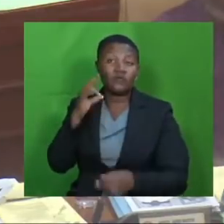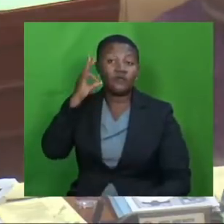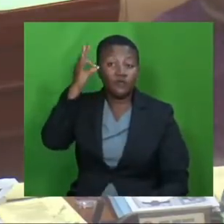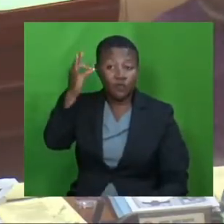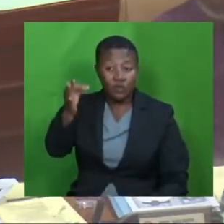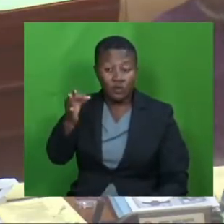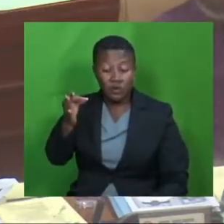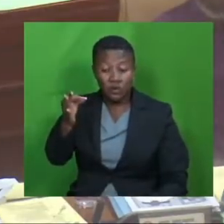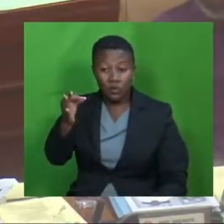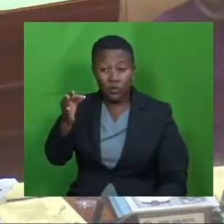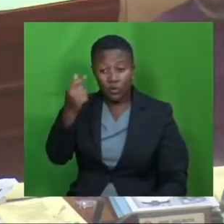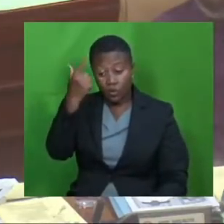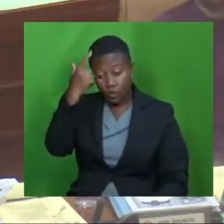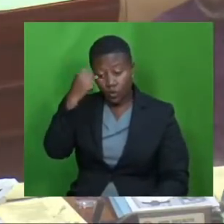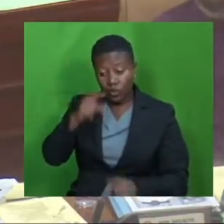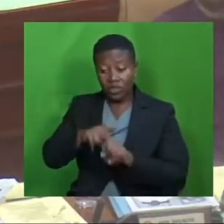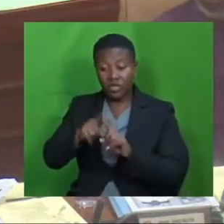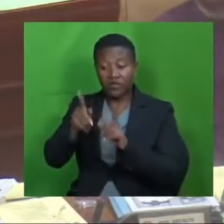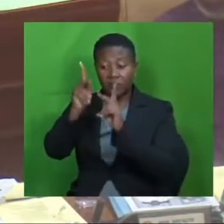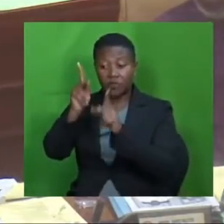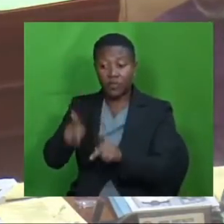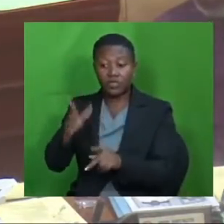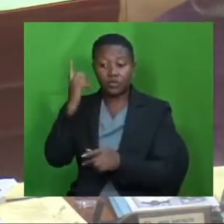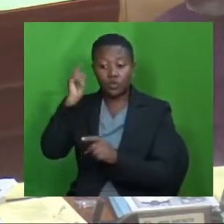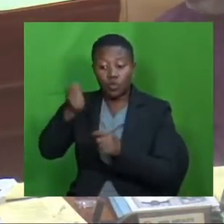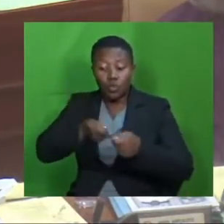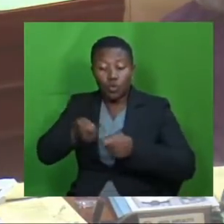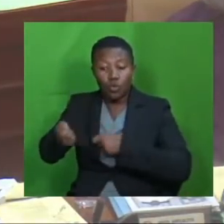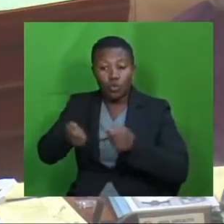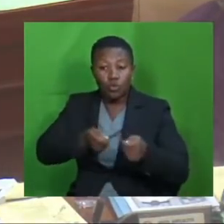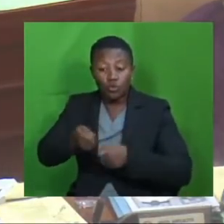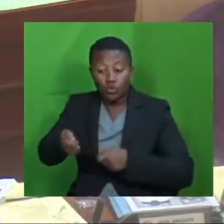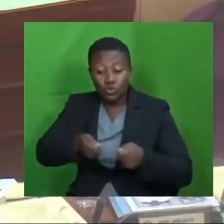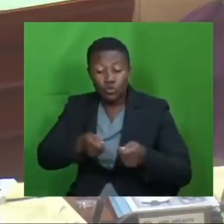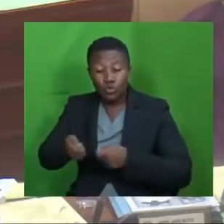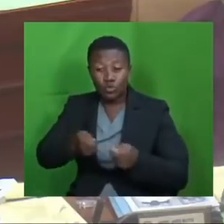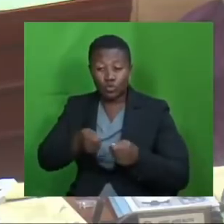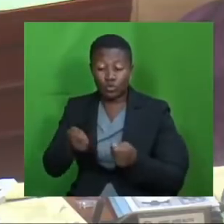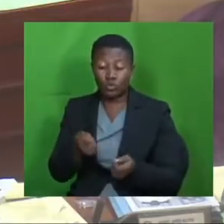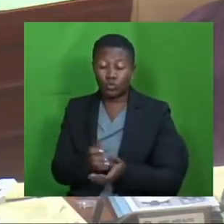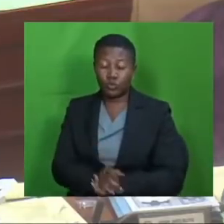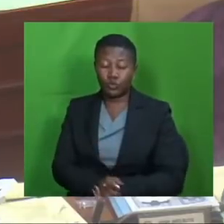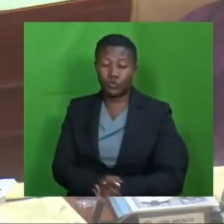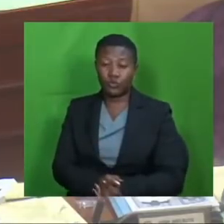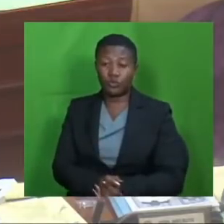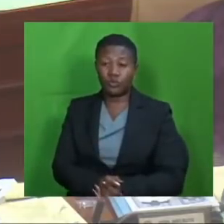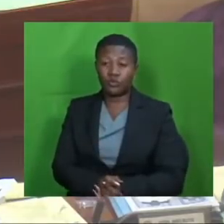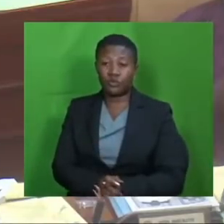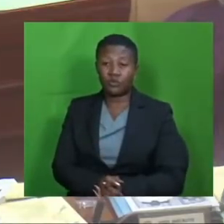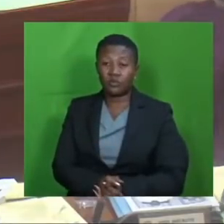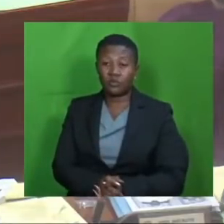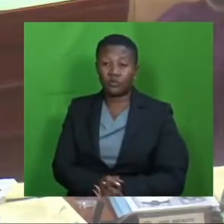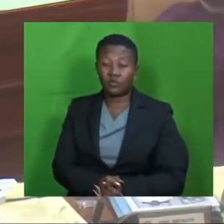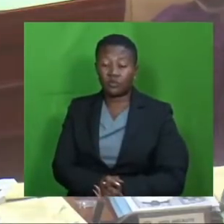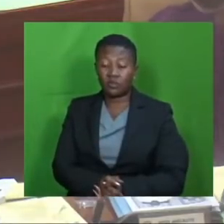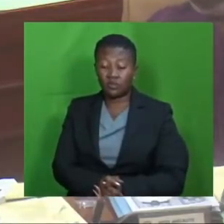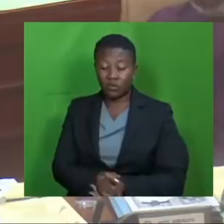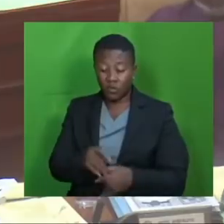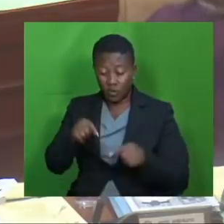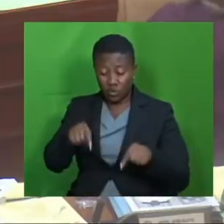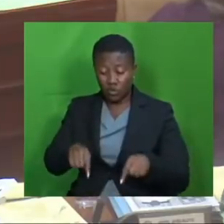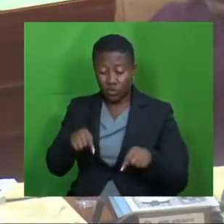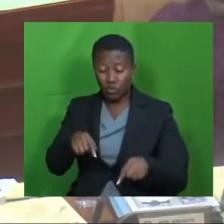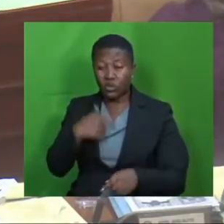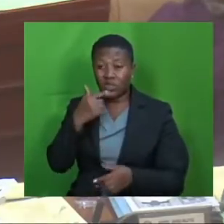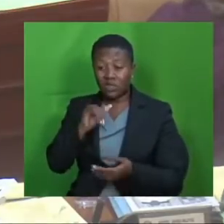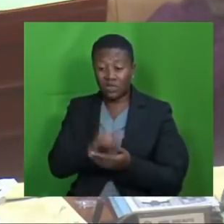a different person will run the affairs of state. Let it not be collateralized as we have been told. Today, they say they are superior